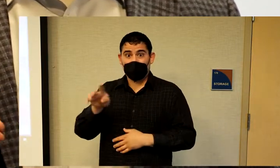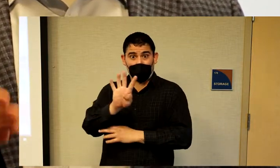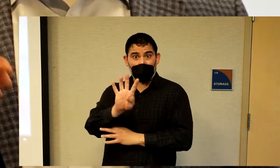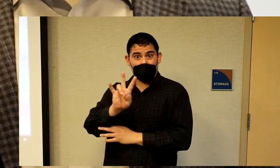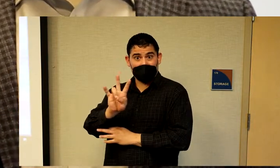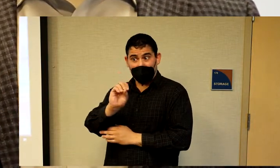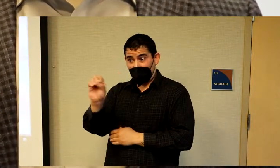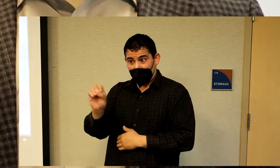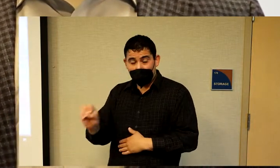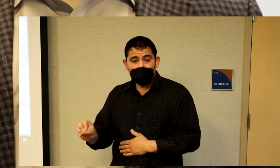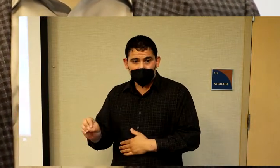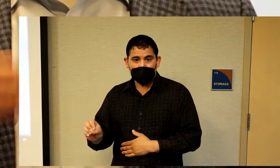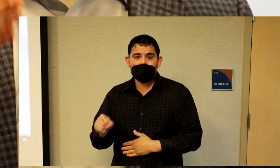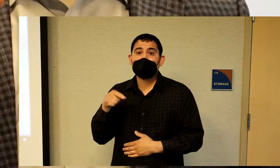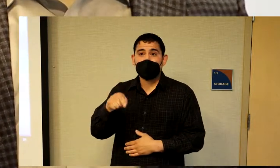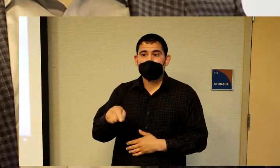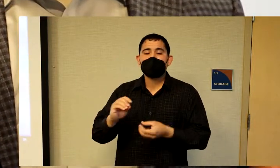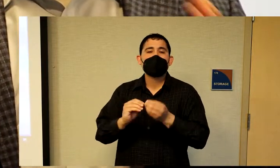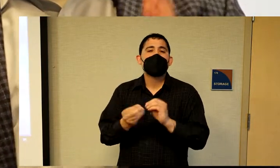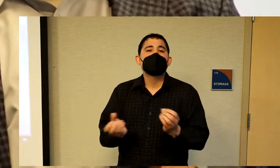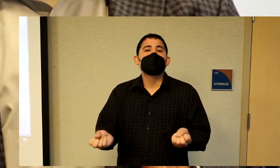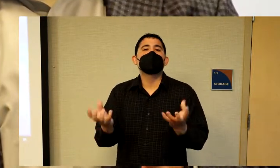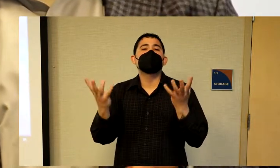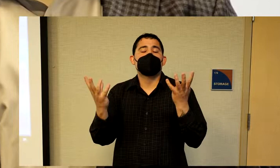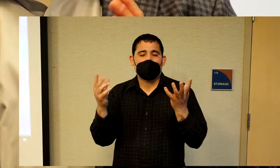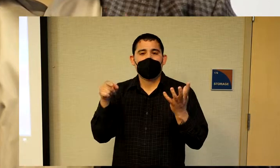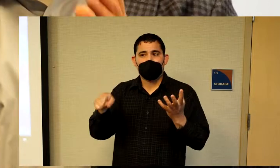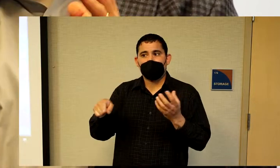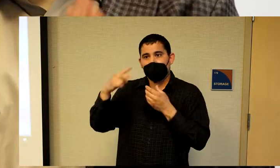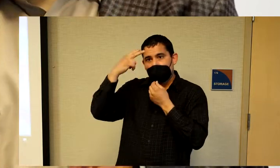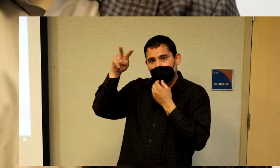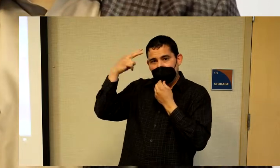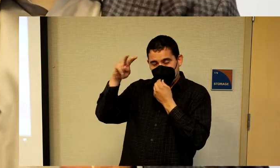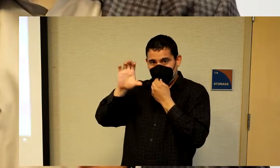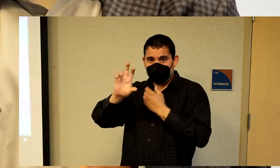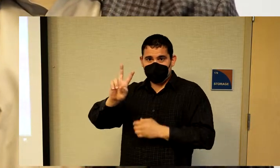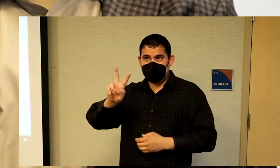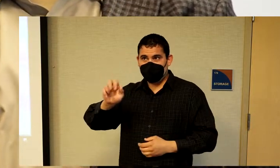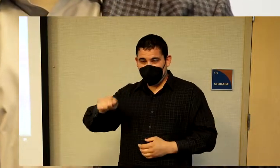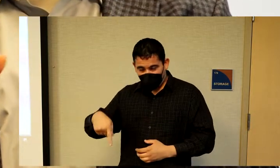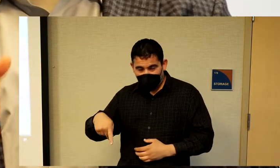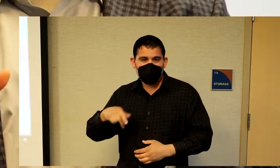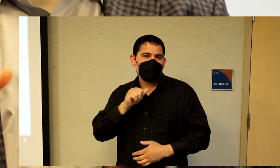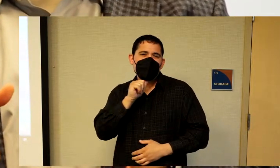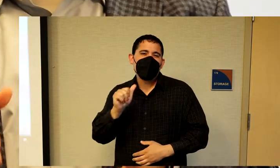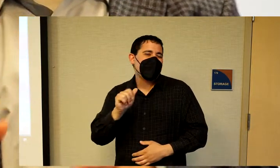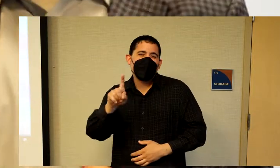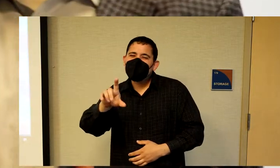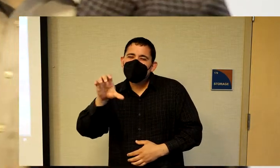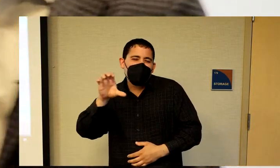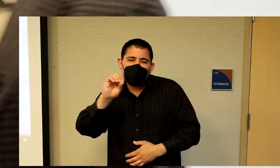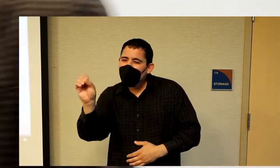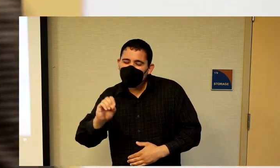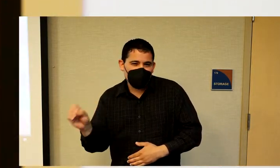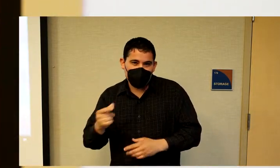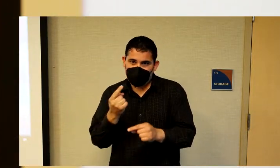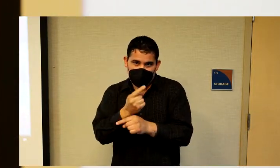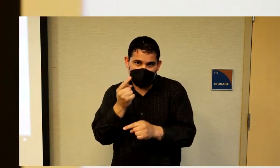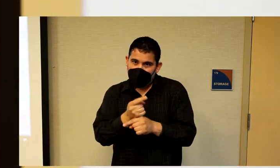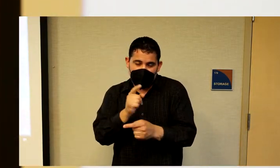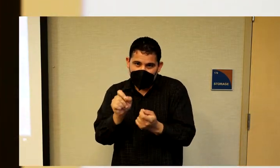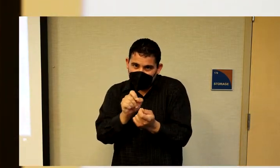Latino majority CVAP district, because it's a survey. It's not 100% accurate. So when you look at my numbers, you say, well,